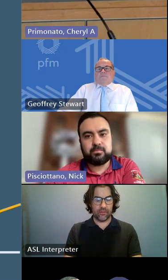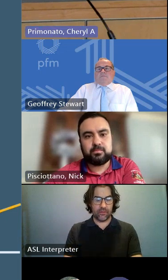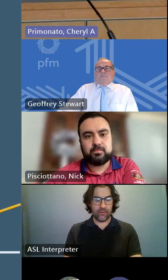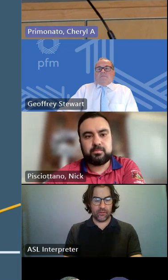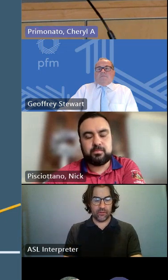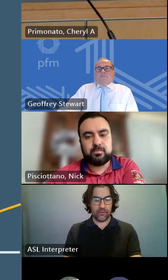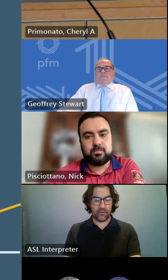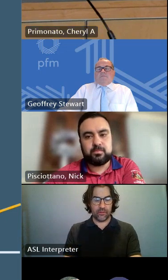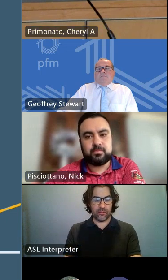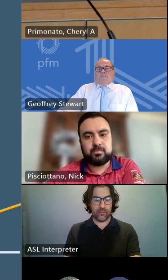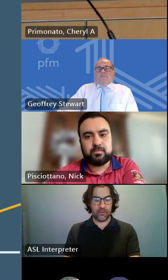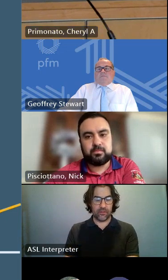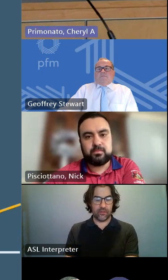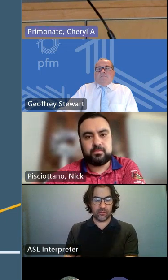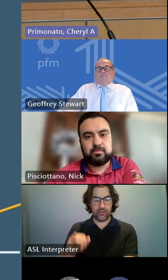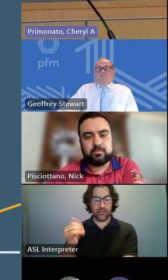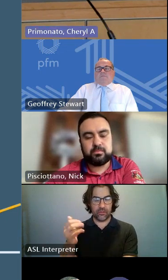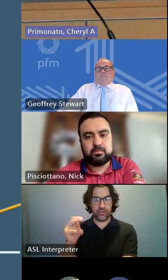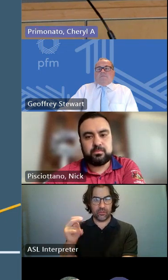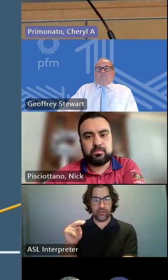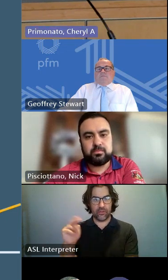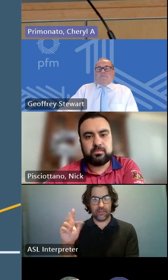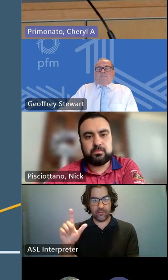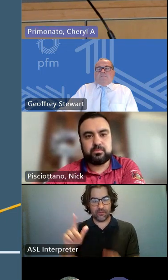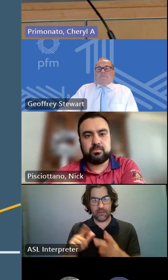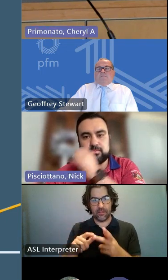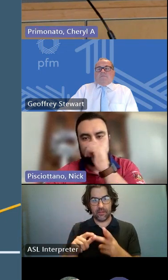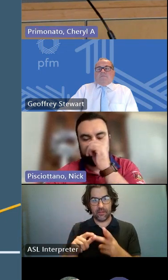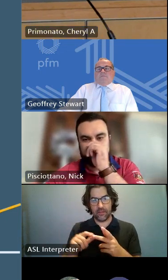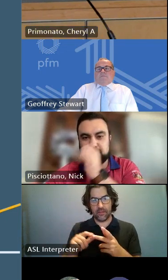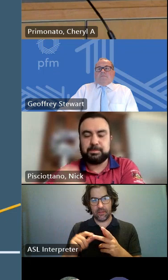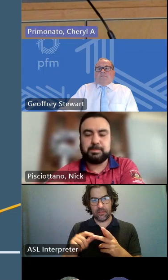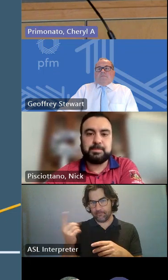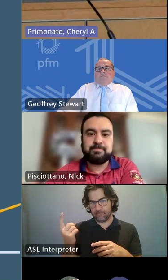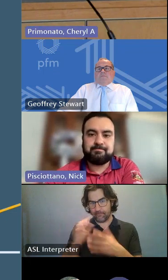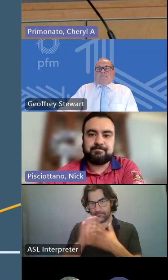Jen Liptak. Emma Joe Schuker. Tom.